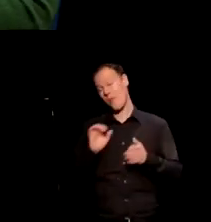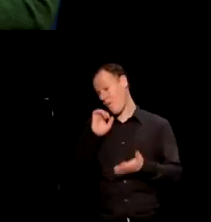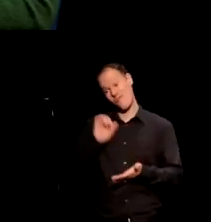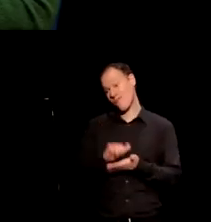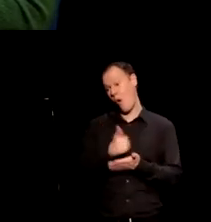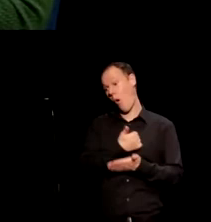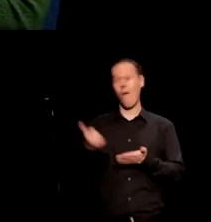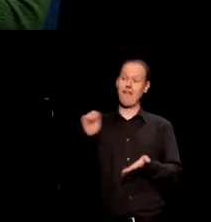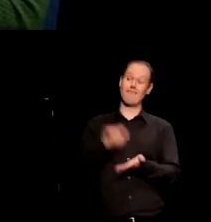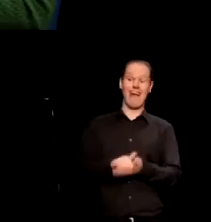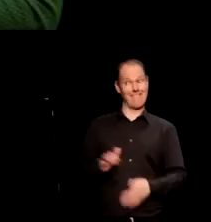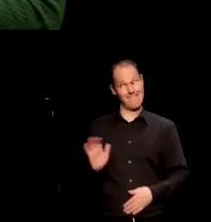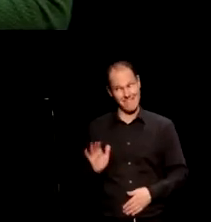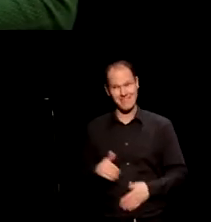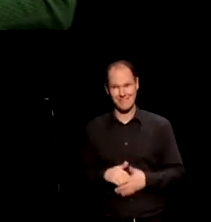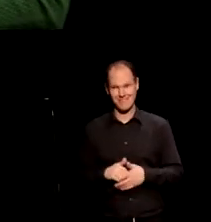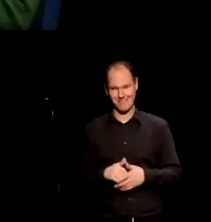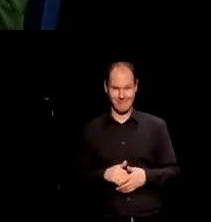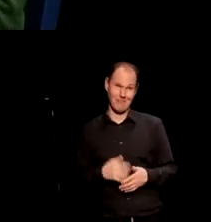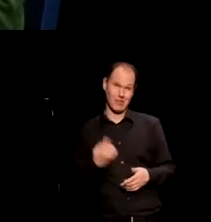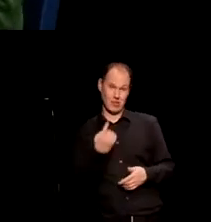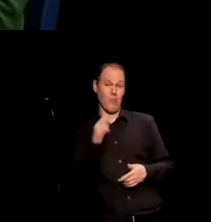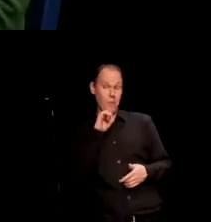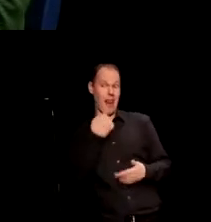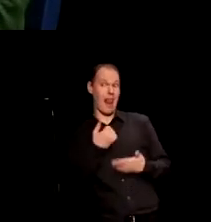I want to assure you that somebody would help you find.